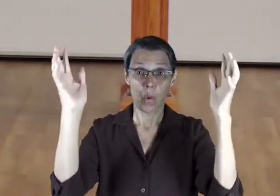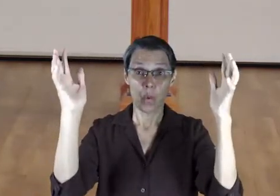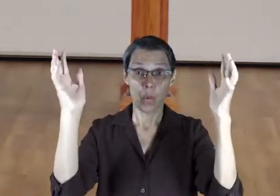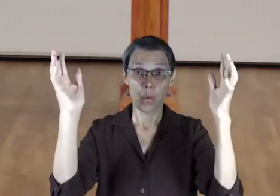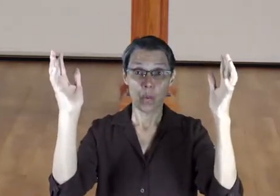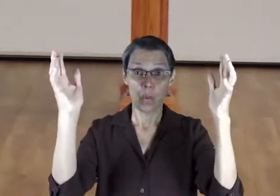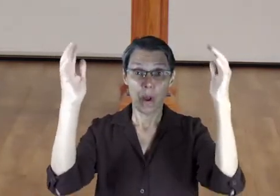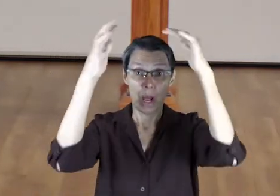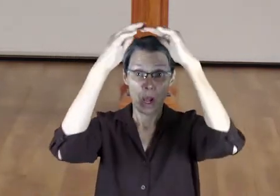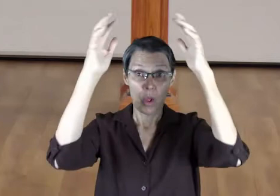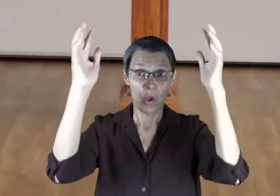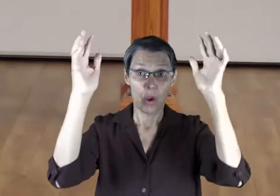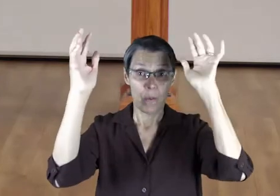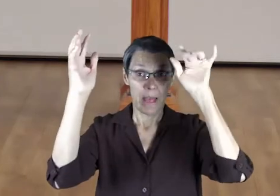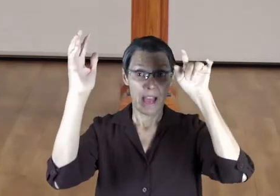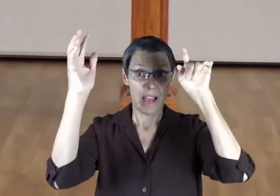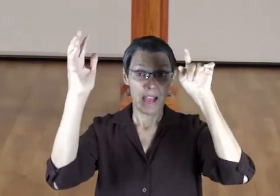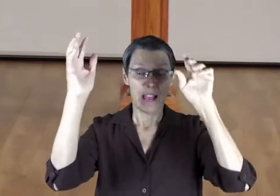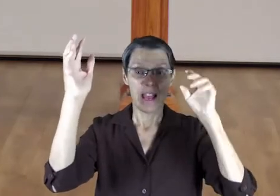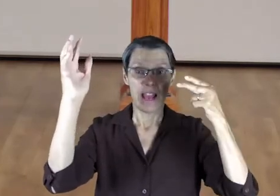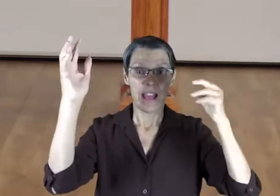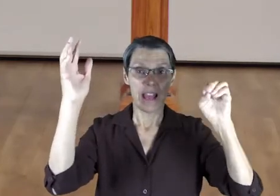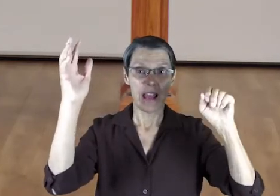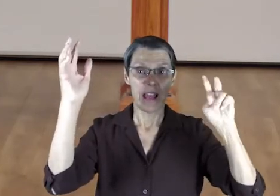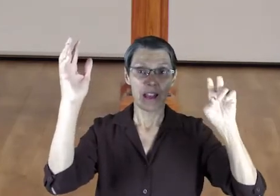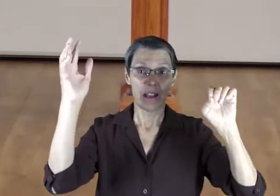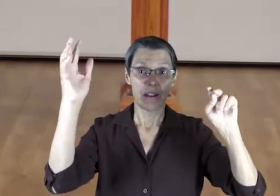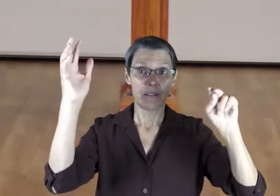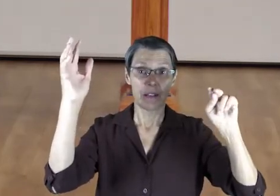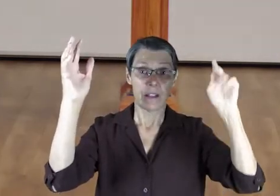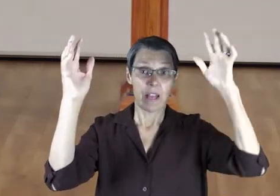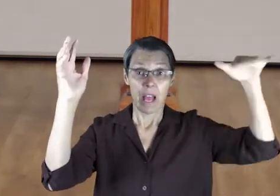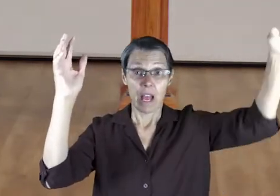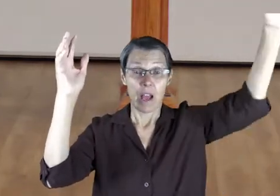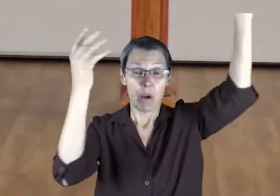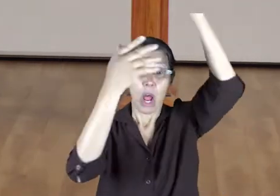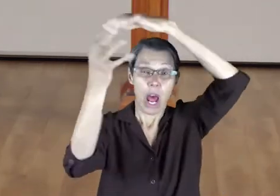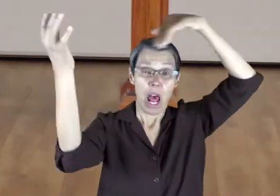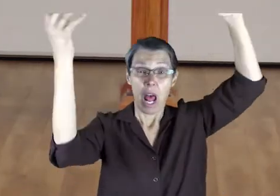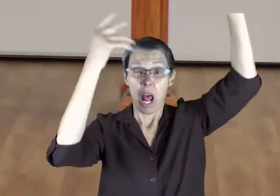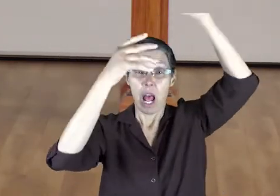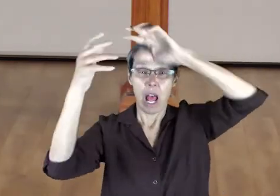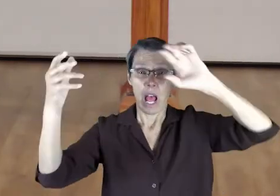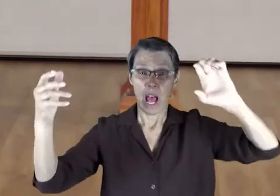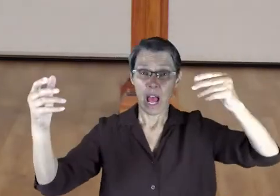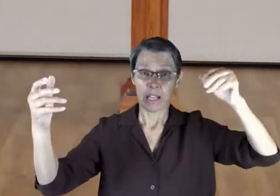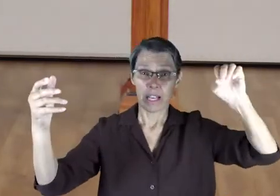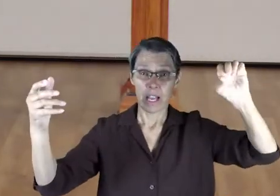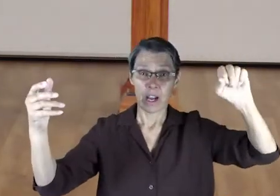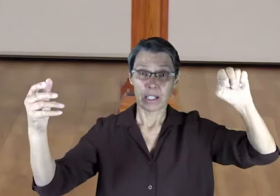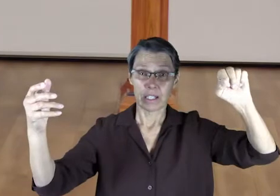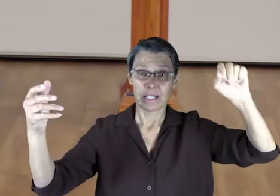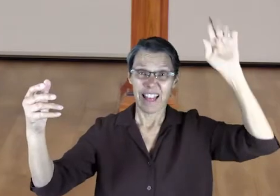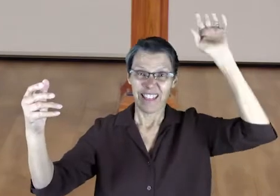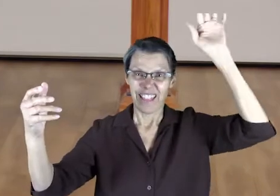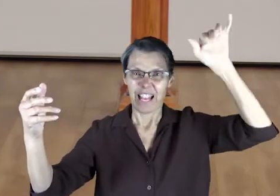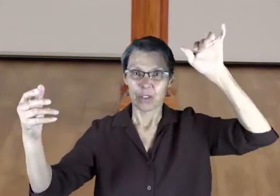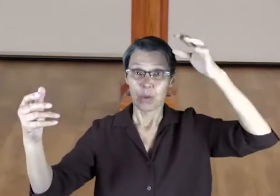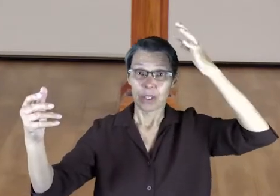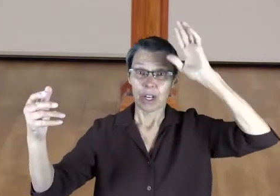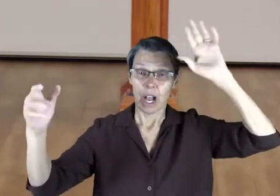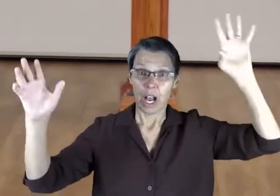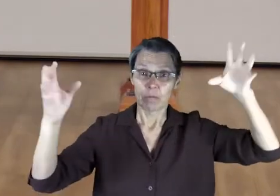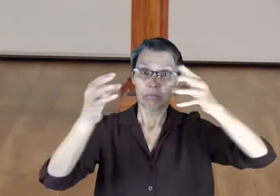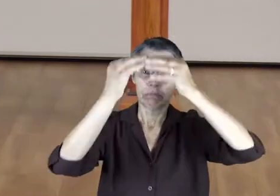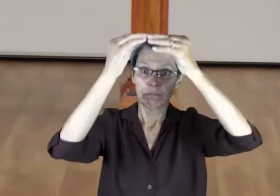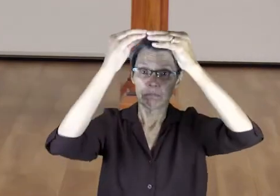dome, which was considered heaven. And beyond that dome was the swirling chaos out of which God created